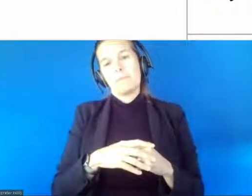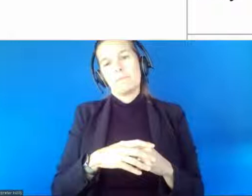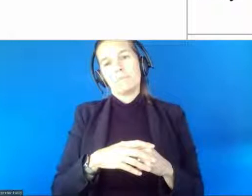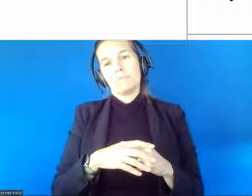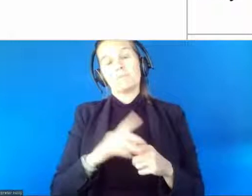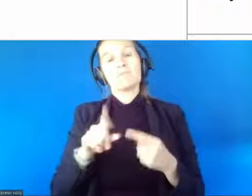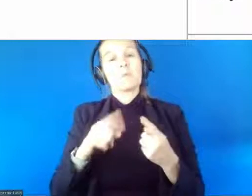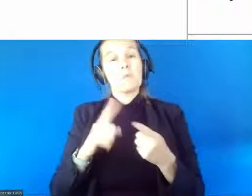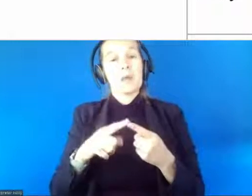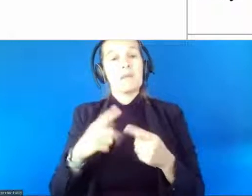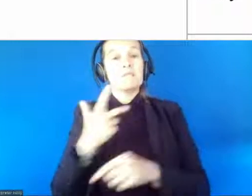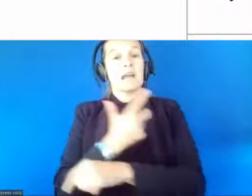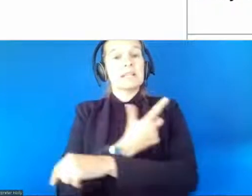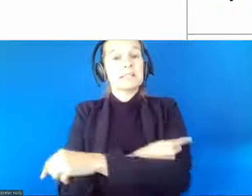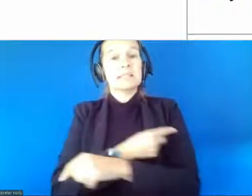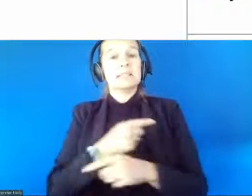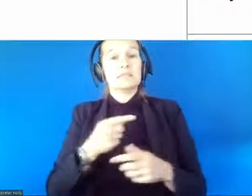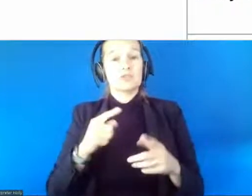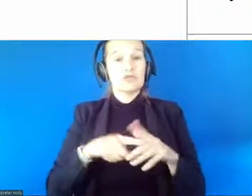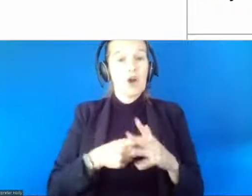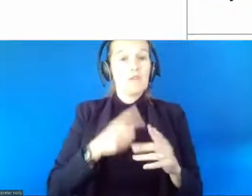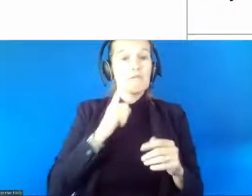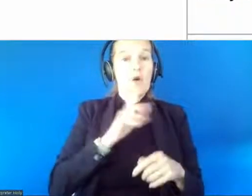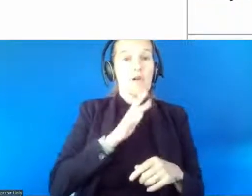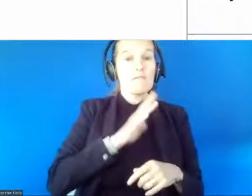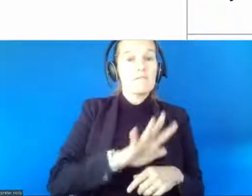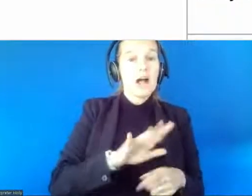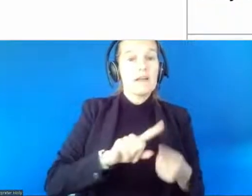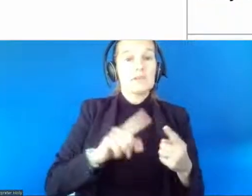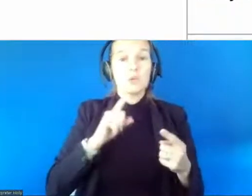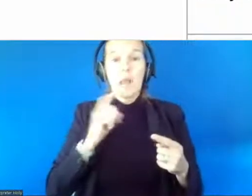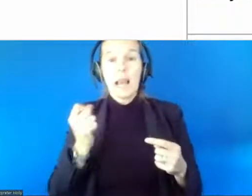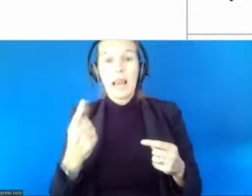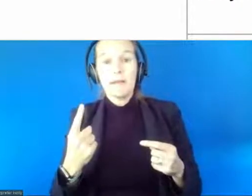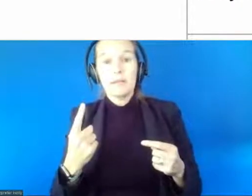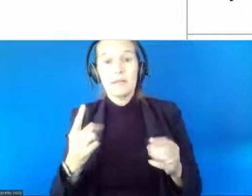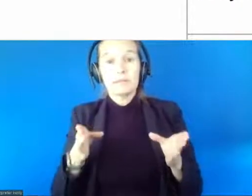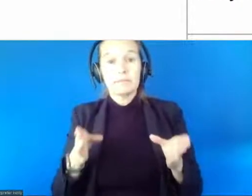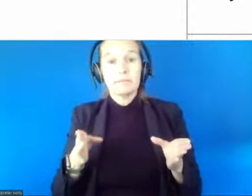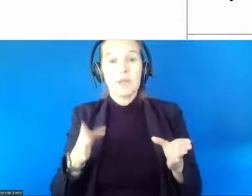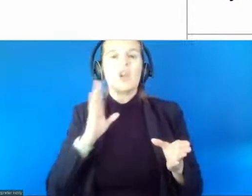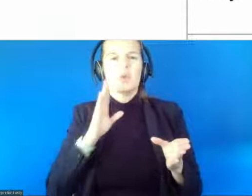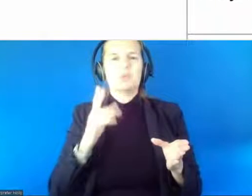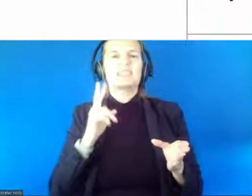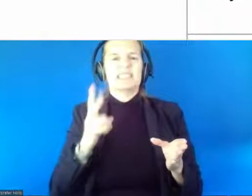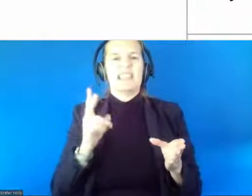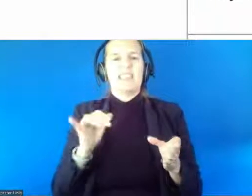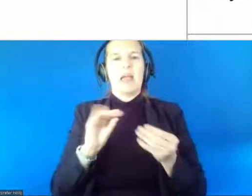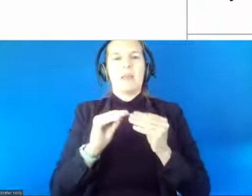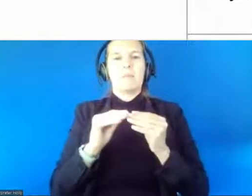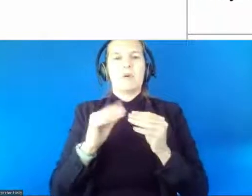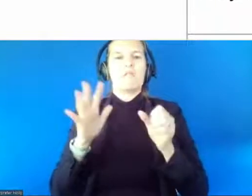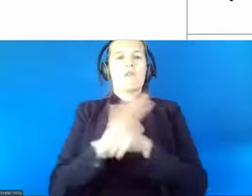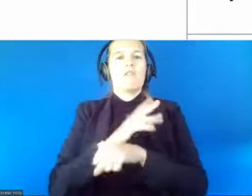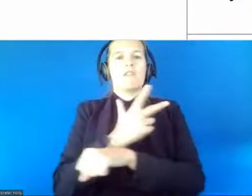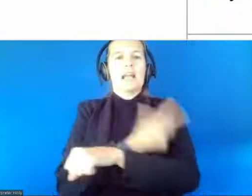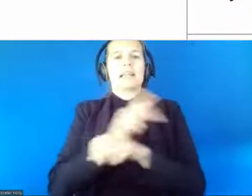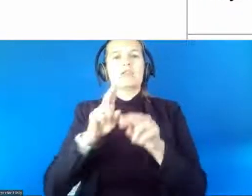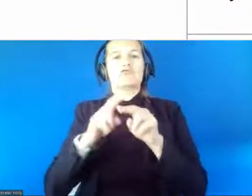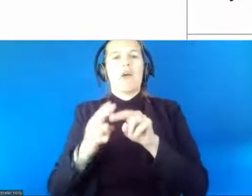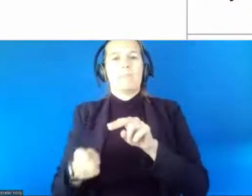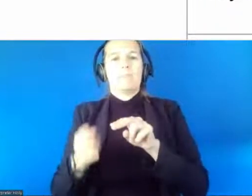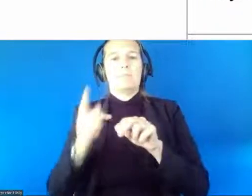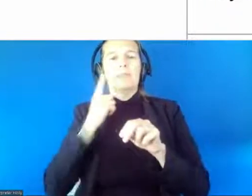on board for the 5 to 11-year-olds, you'll see that number of fully vaccinated people drop because the denominator